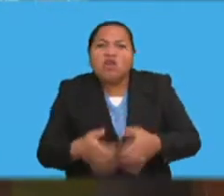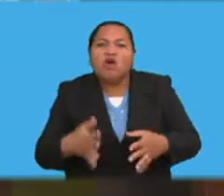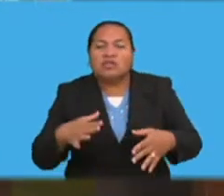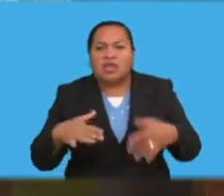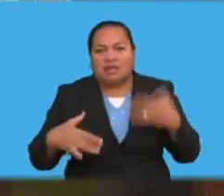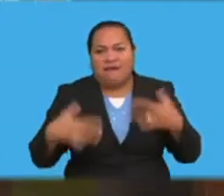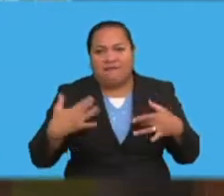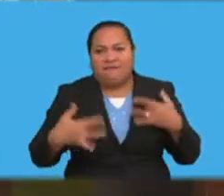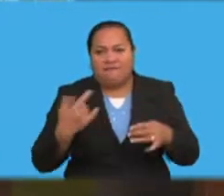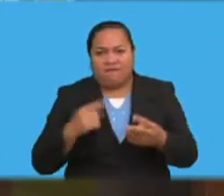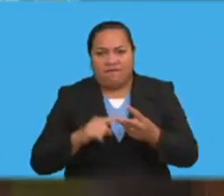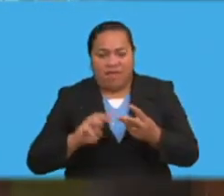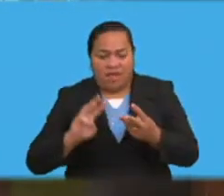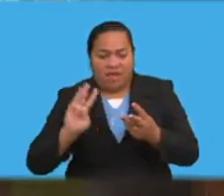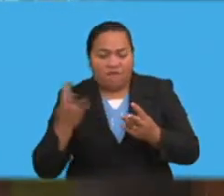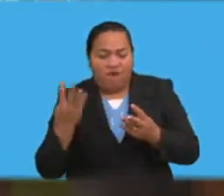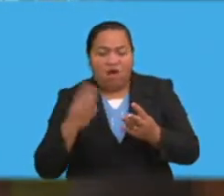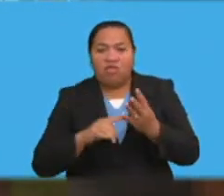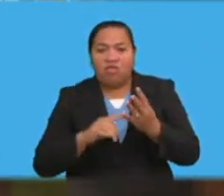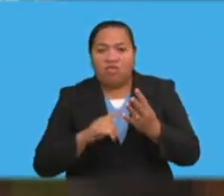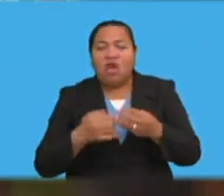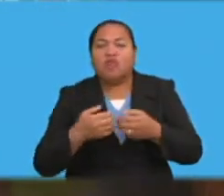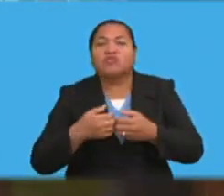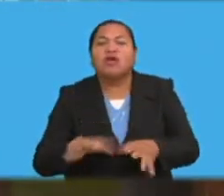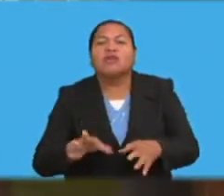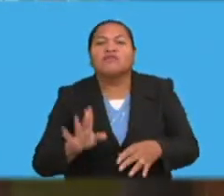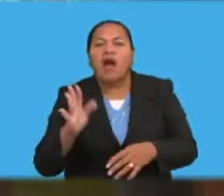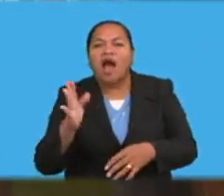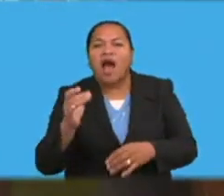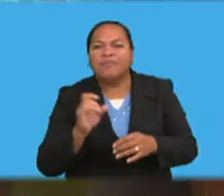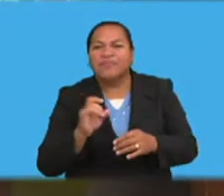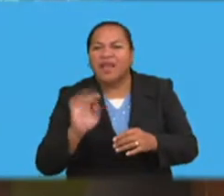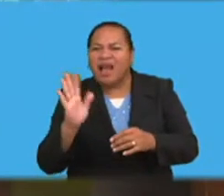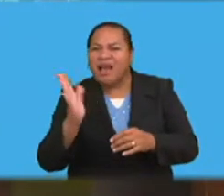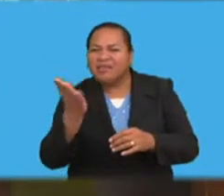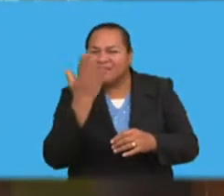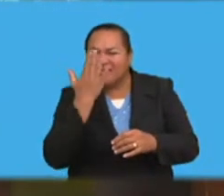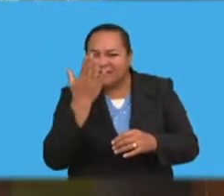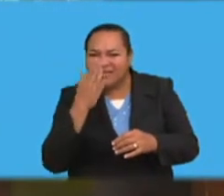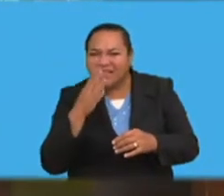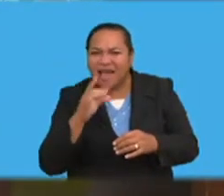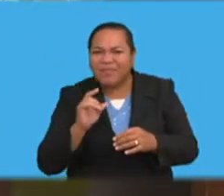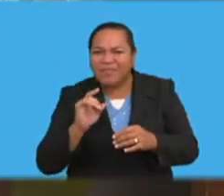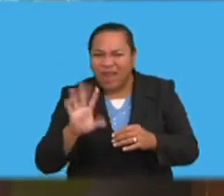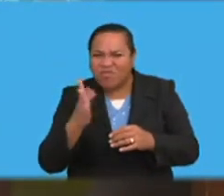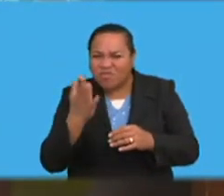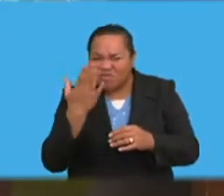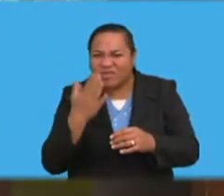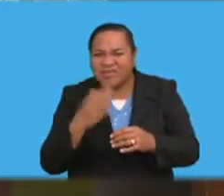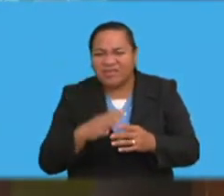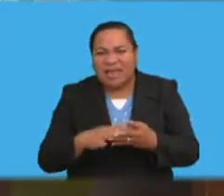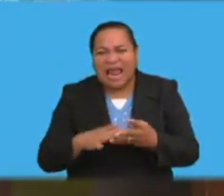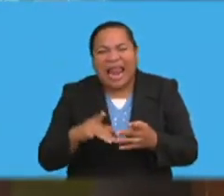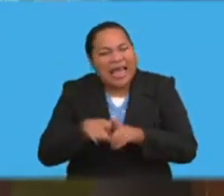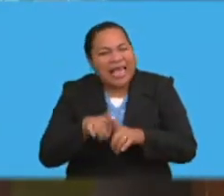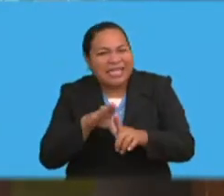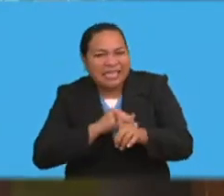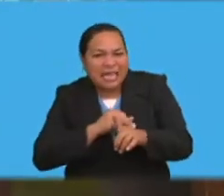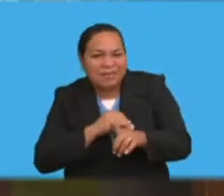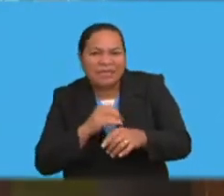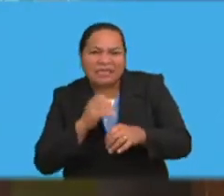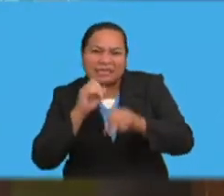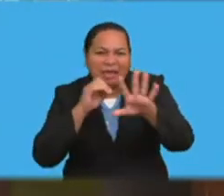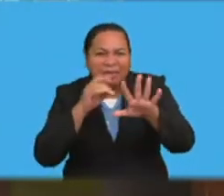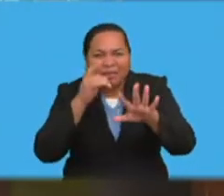of output for the remaining productive years out of this loss of human life, Madam Speaker, whether it's 40 or 10 people lost,